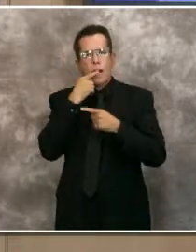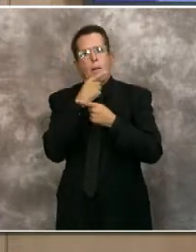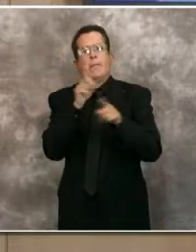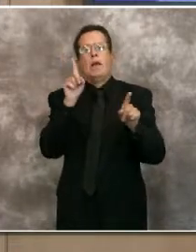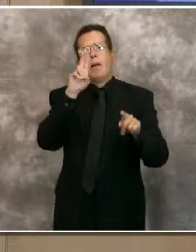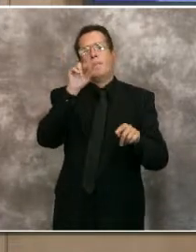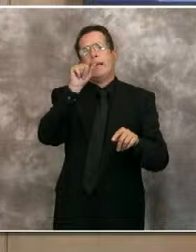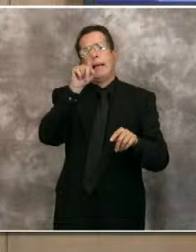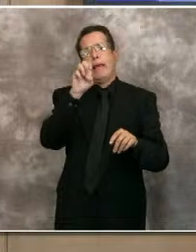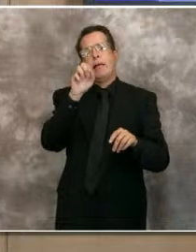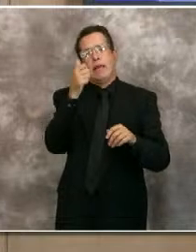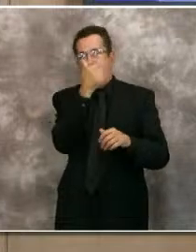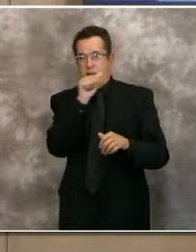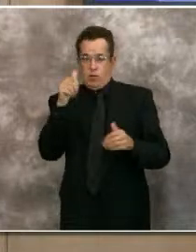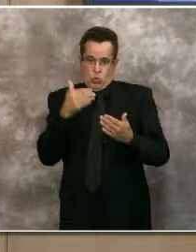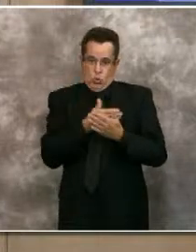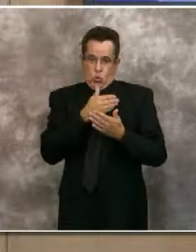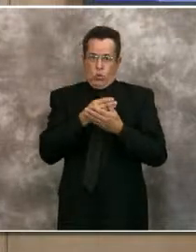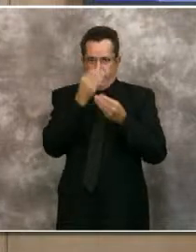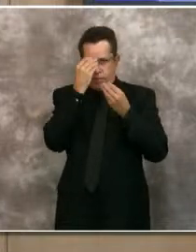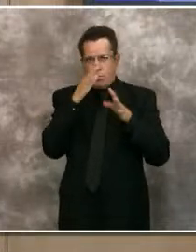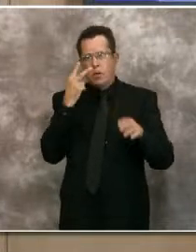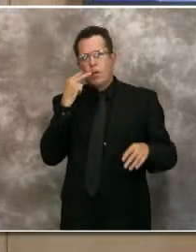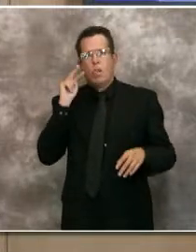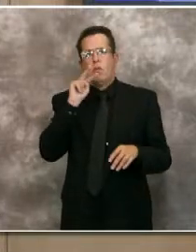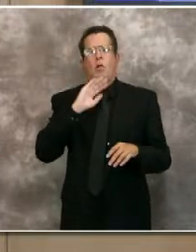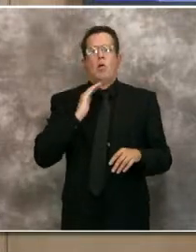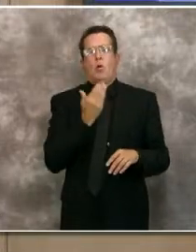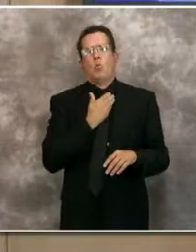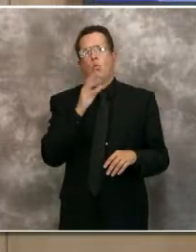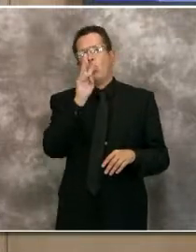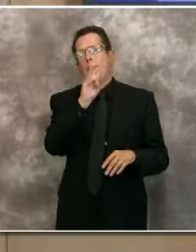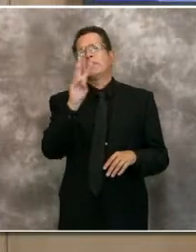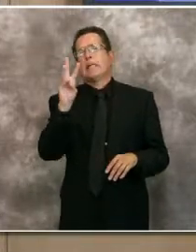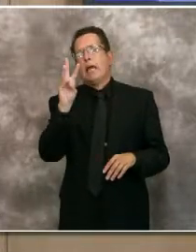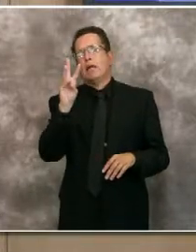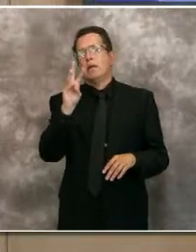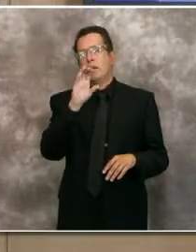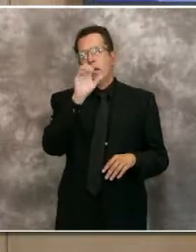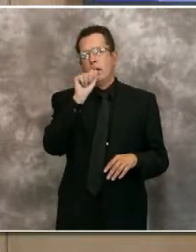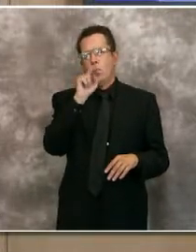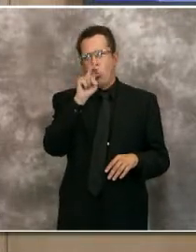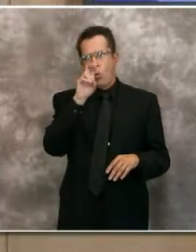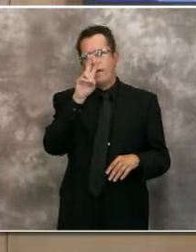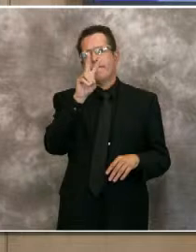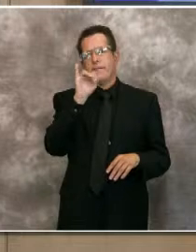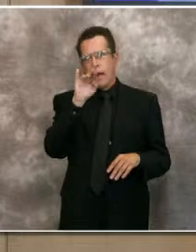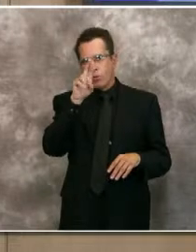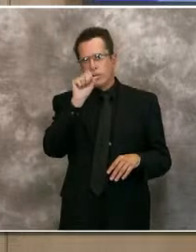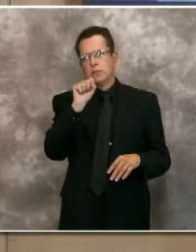For ongoing updates and information, please visit our coronavirus website at